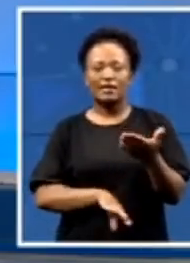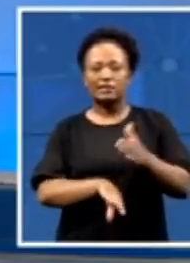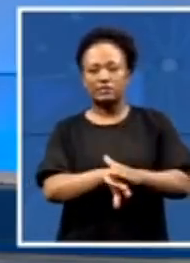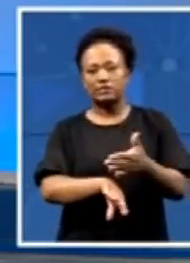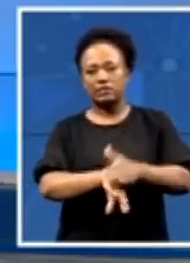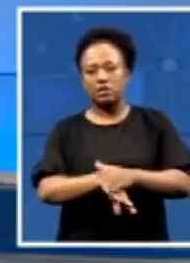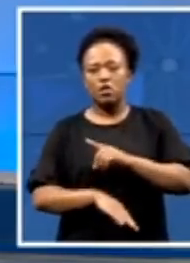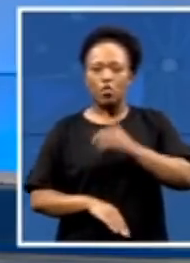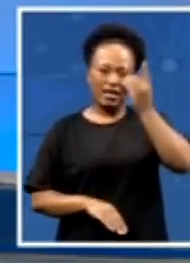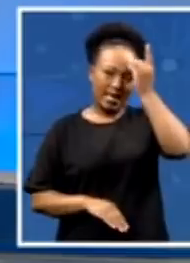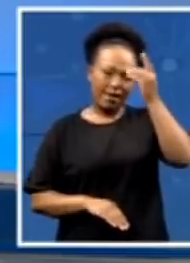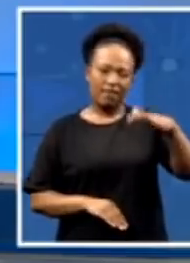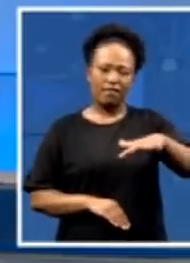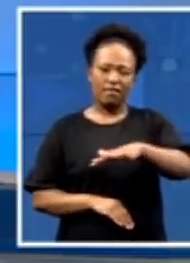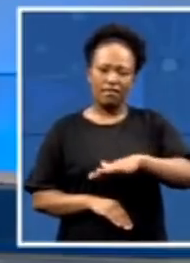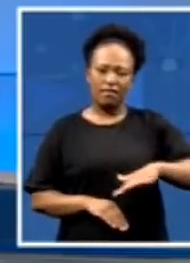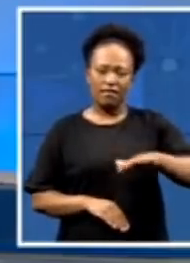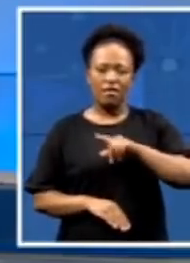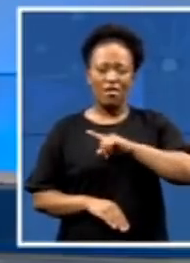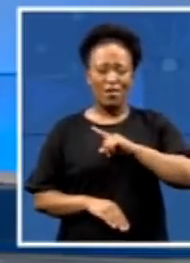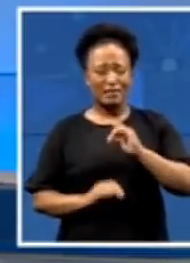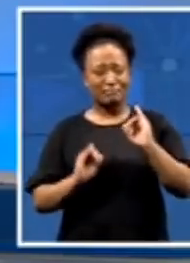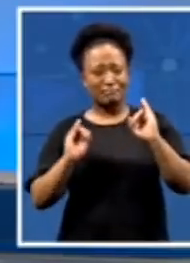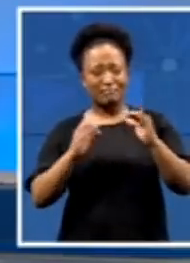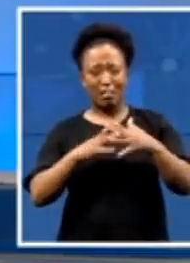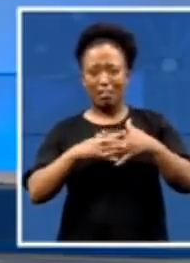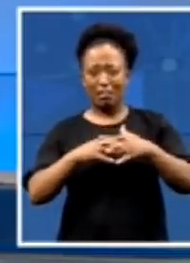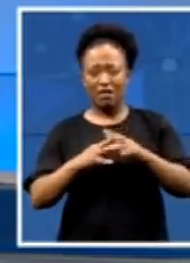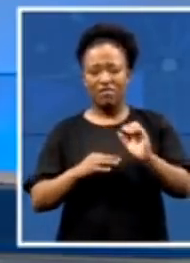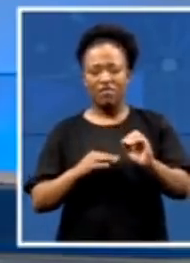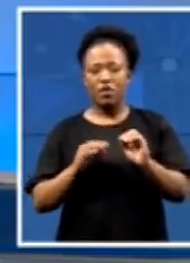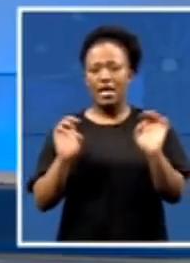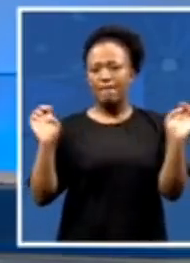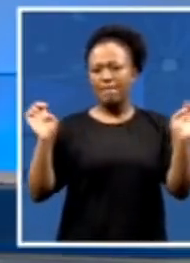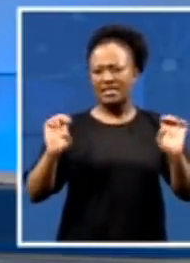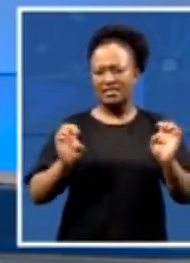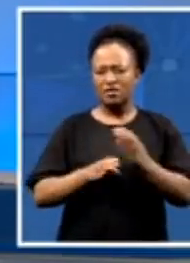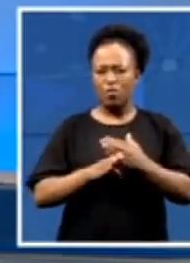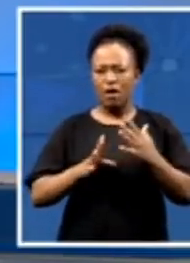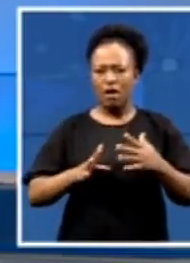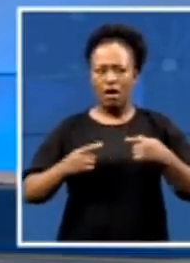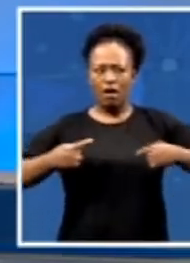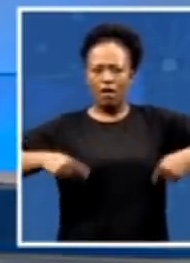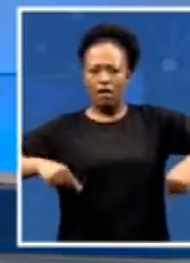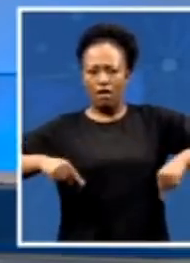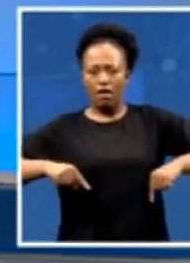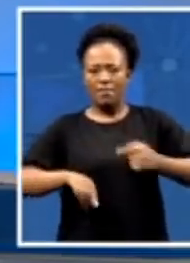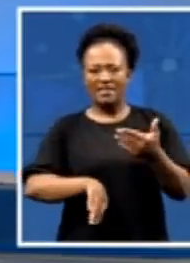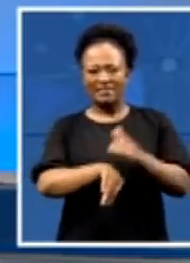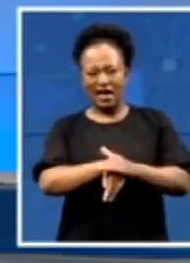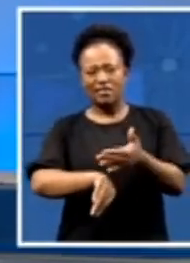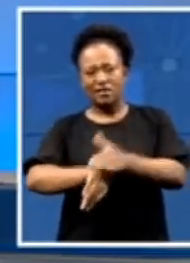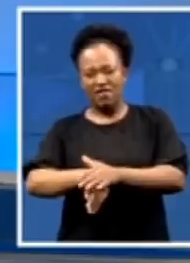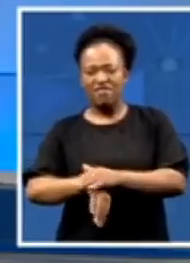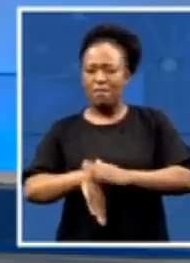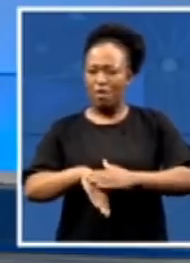widespread mayhem and destruction. Emergency workers fear the death toll could be much higher, with several reports of cars being washed